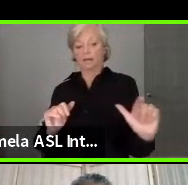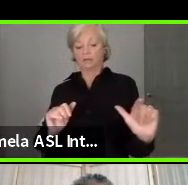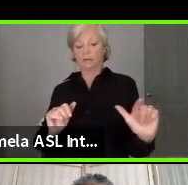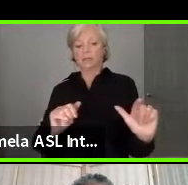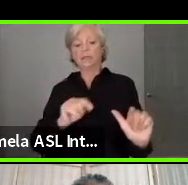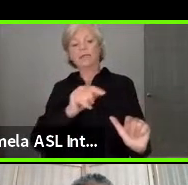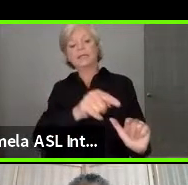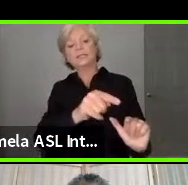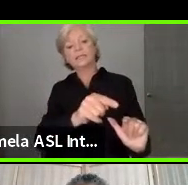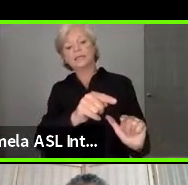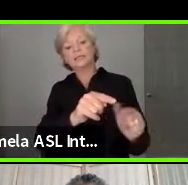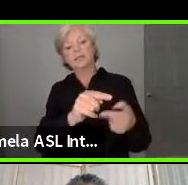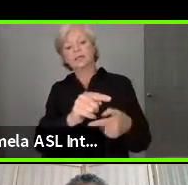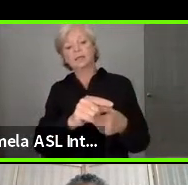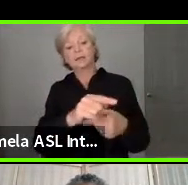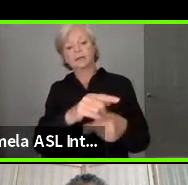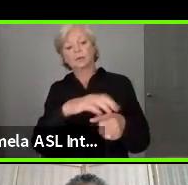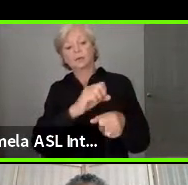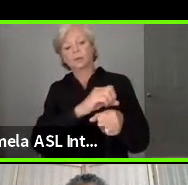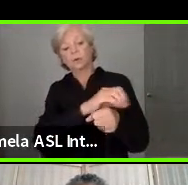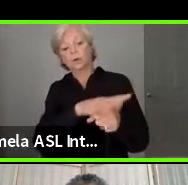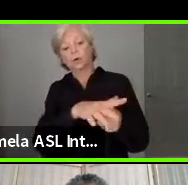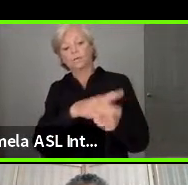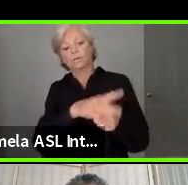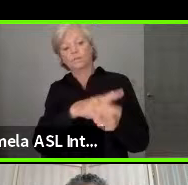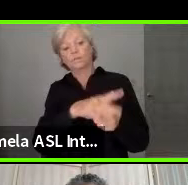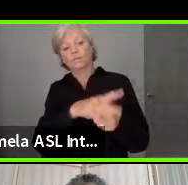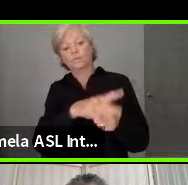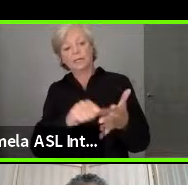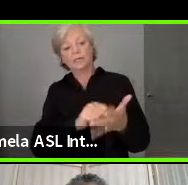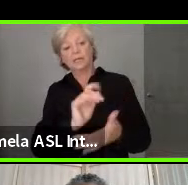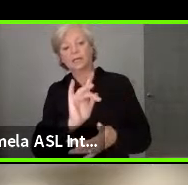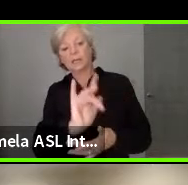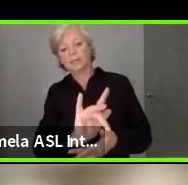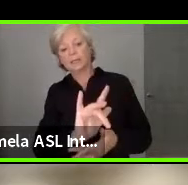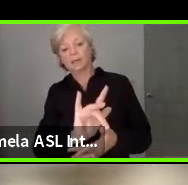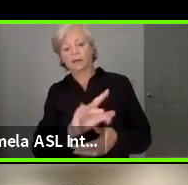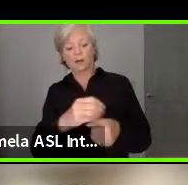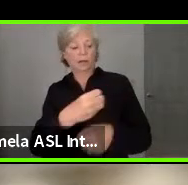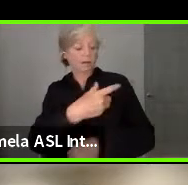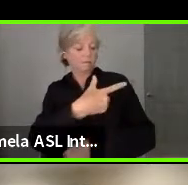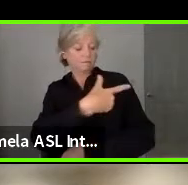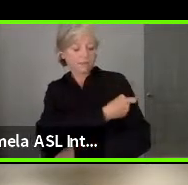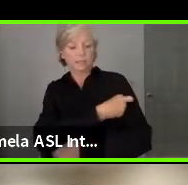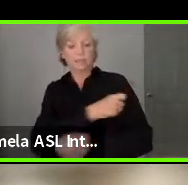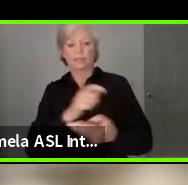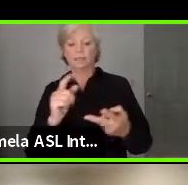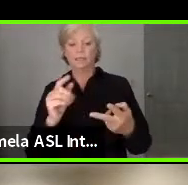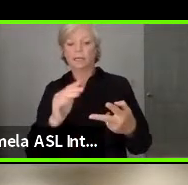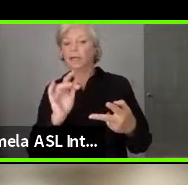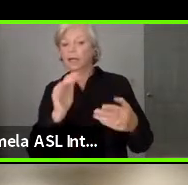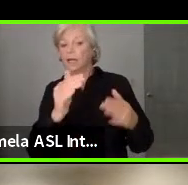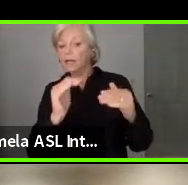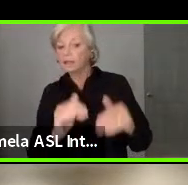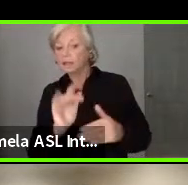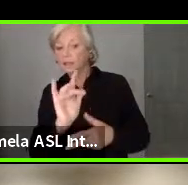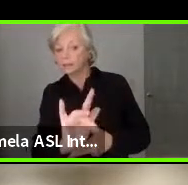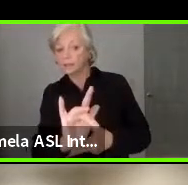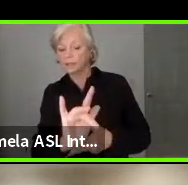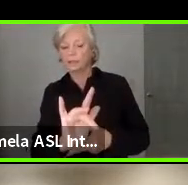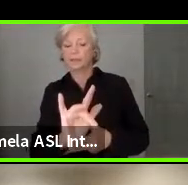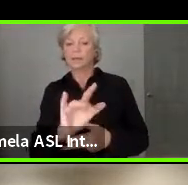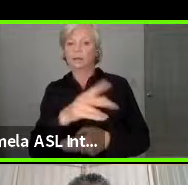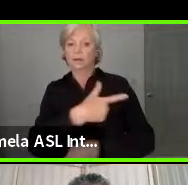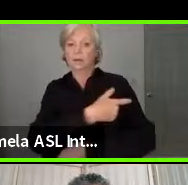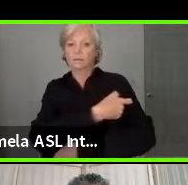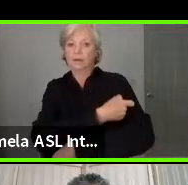COVID-19 homepage, and then you can click on vaccine. And then you can click on vaccine locations, and it says